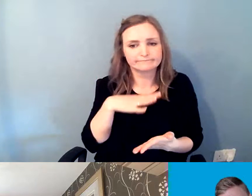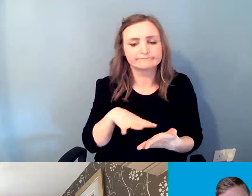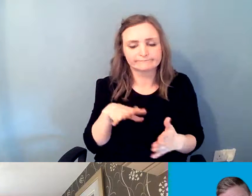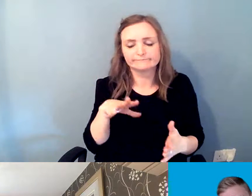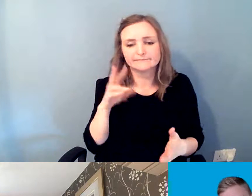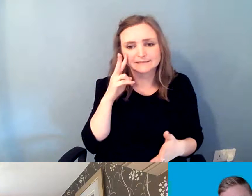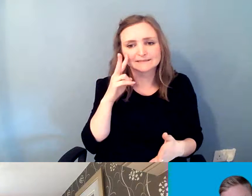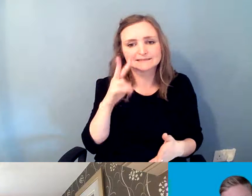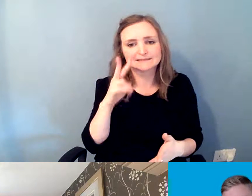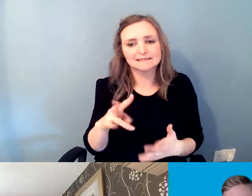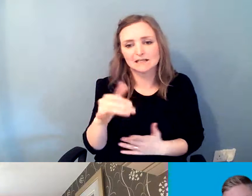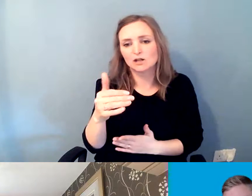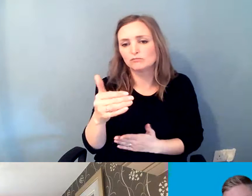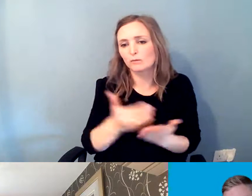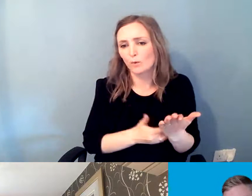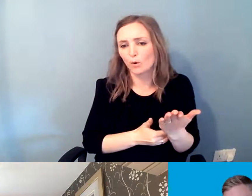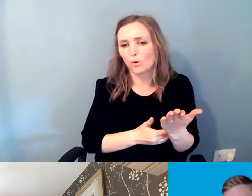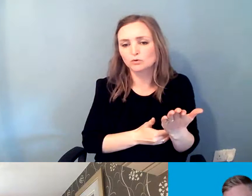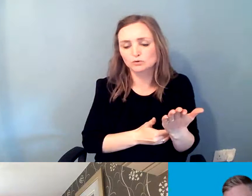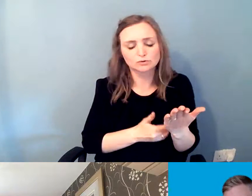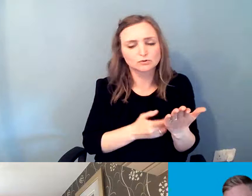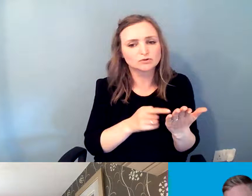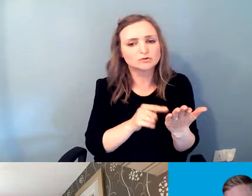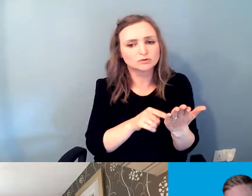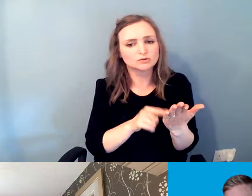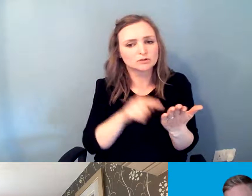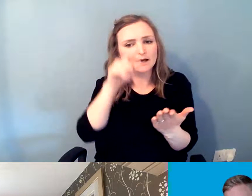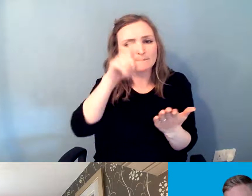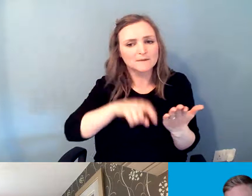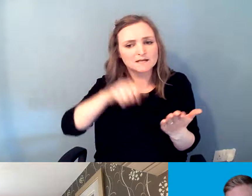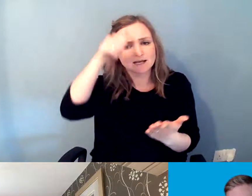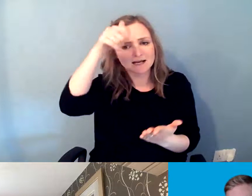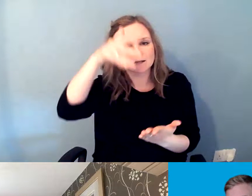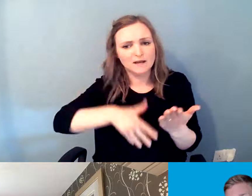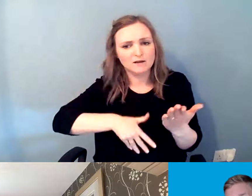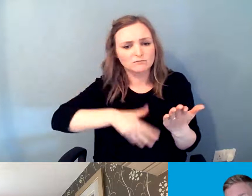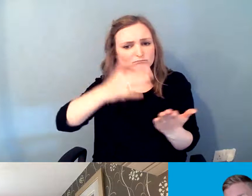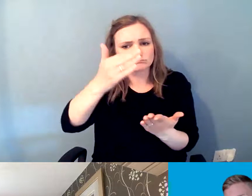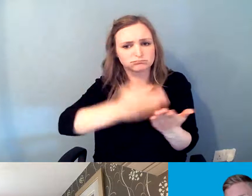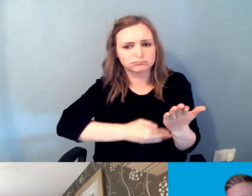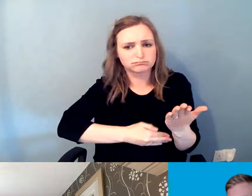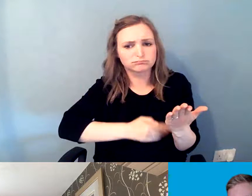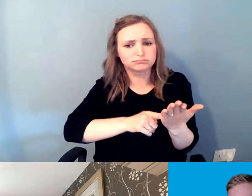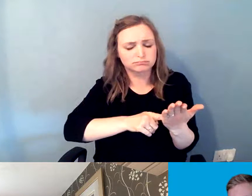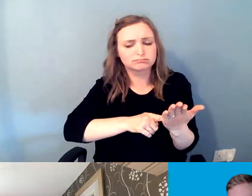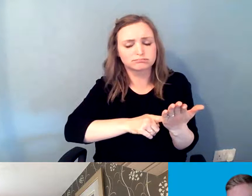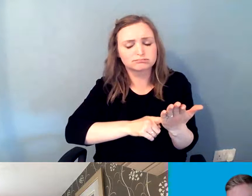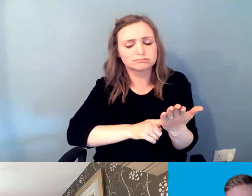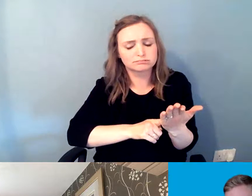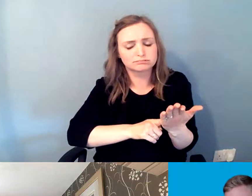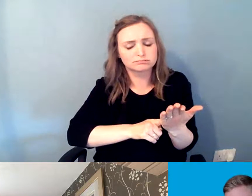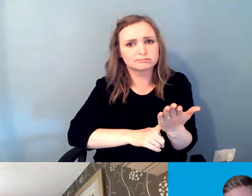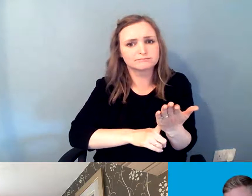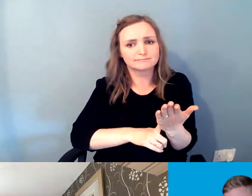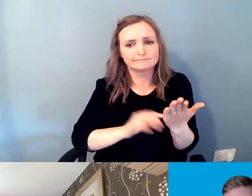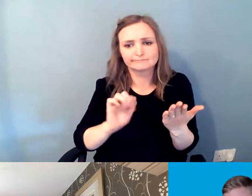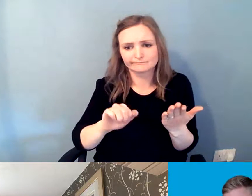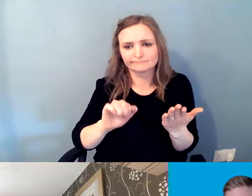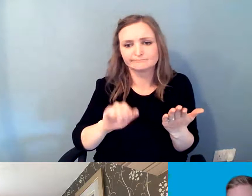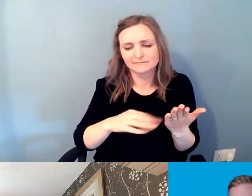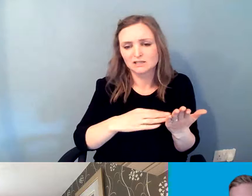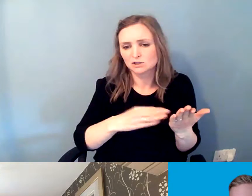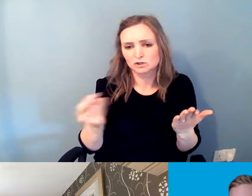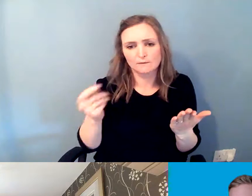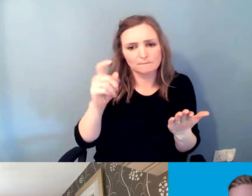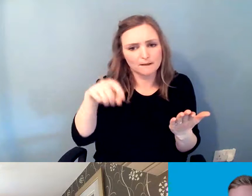some of the reports that have been gathered on patient experience. So I think that links in with the wider point and is one of the